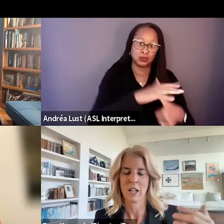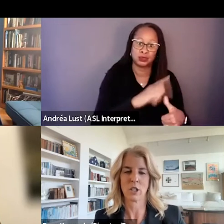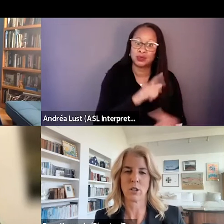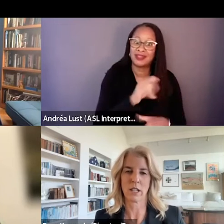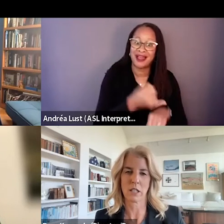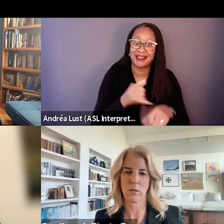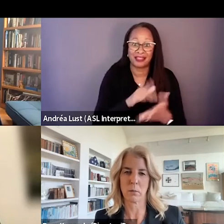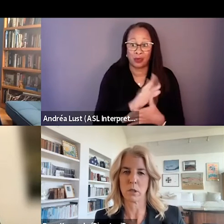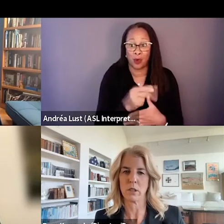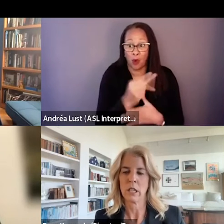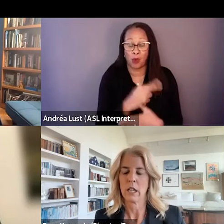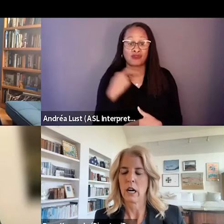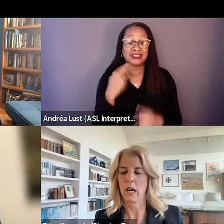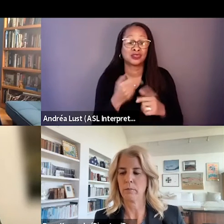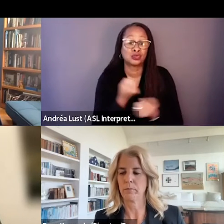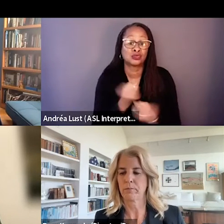risk to try to save people.